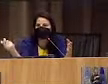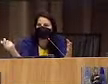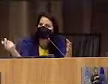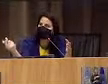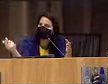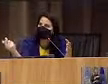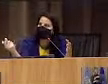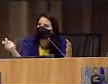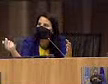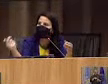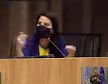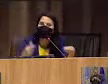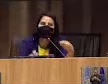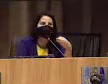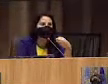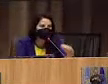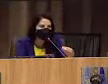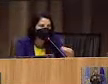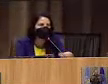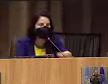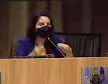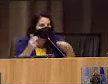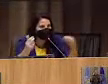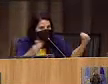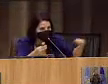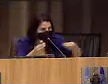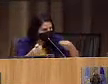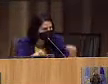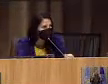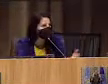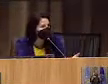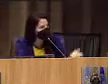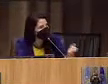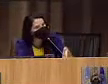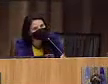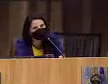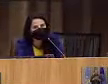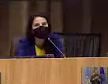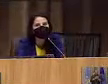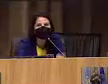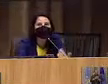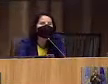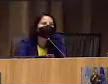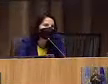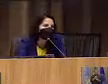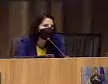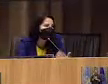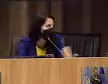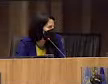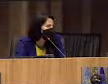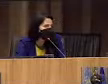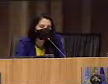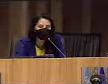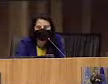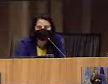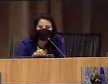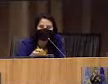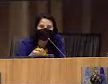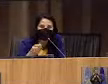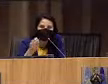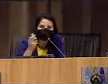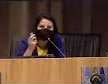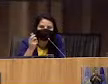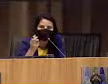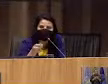study, and they were spotted as early years. So if we had some time to explore data,